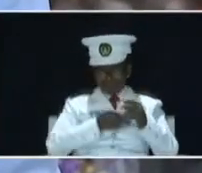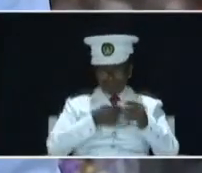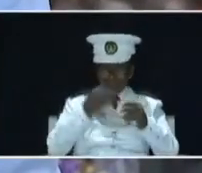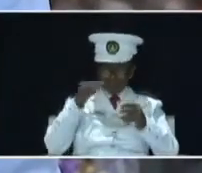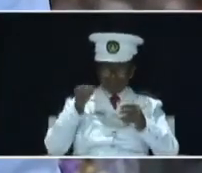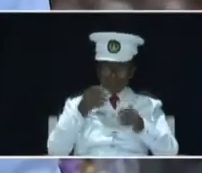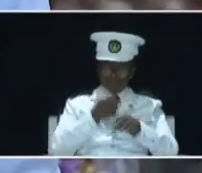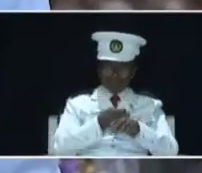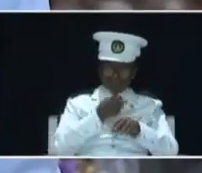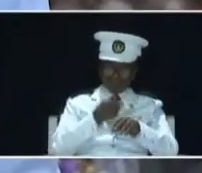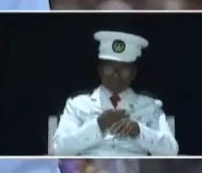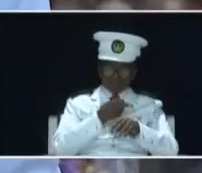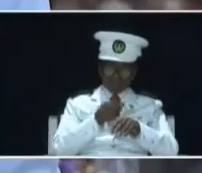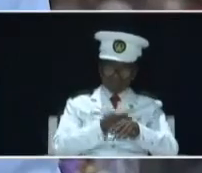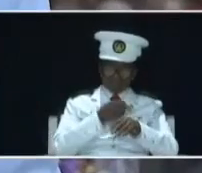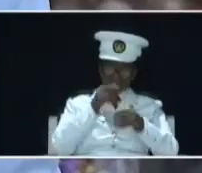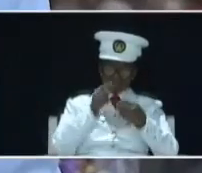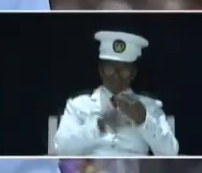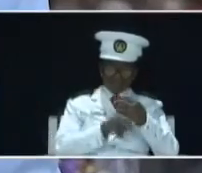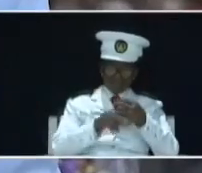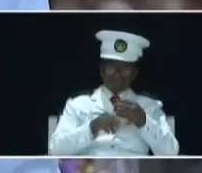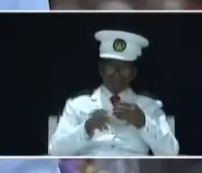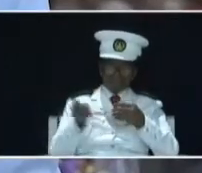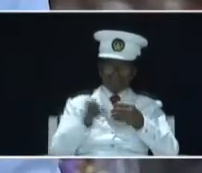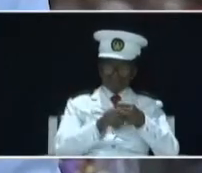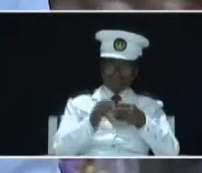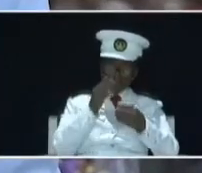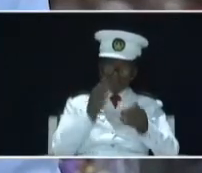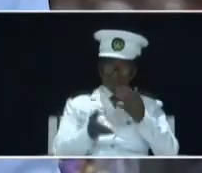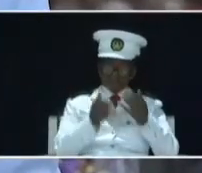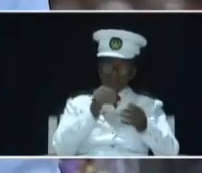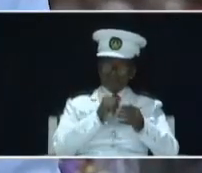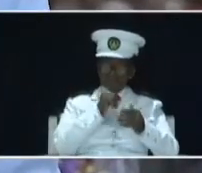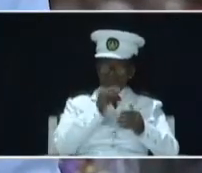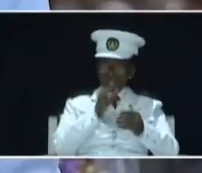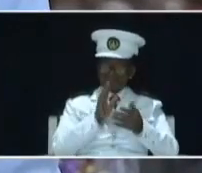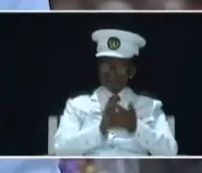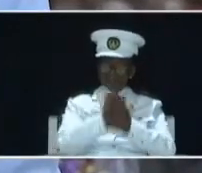You won't believe it that I heard that